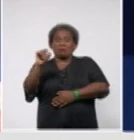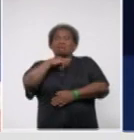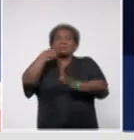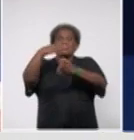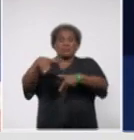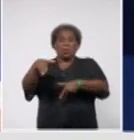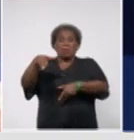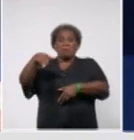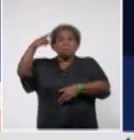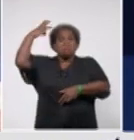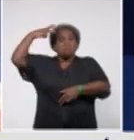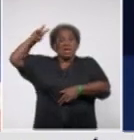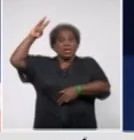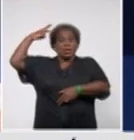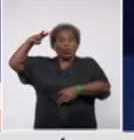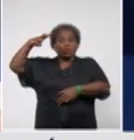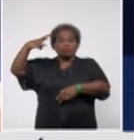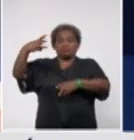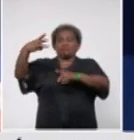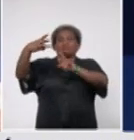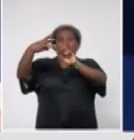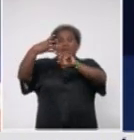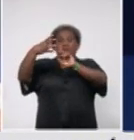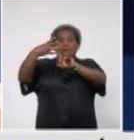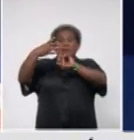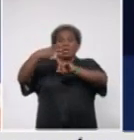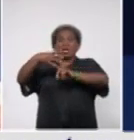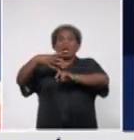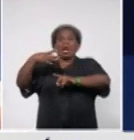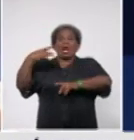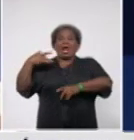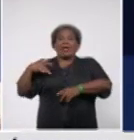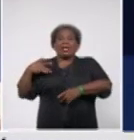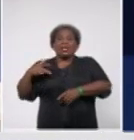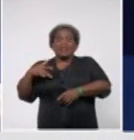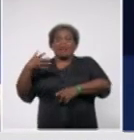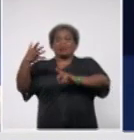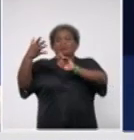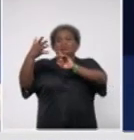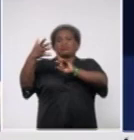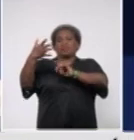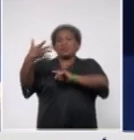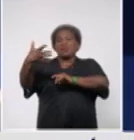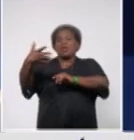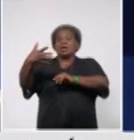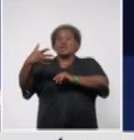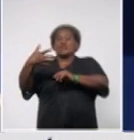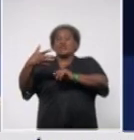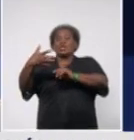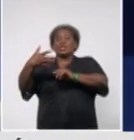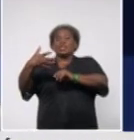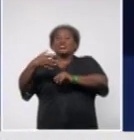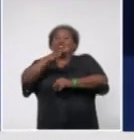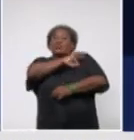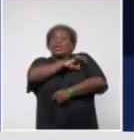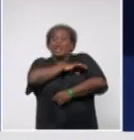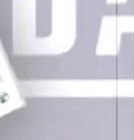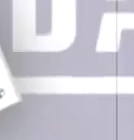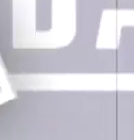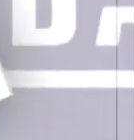Americas. This is the information that we have on the behavior of the pandemic in Cuba and the world.